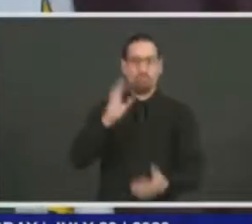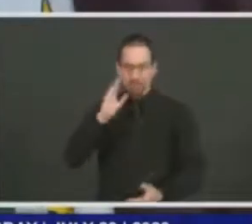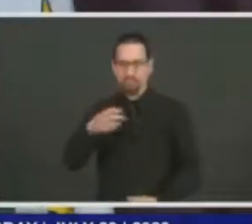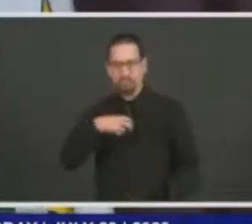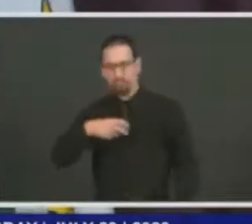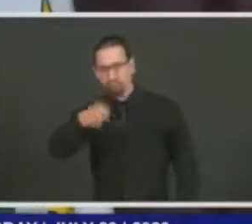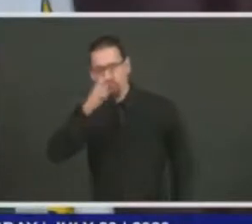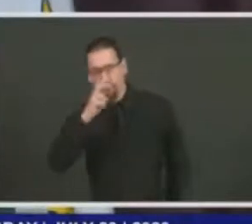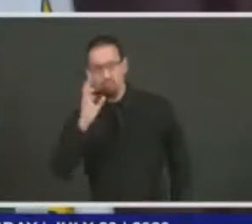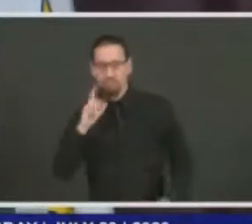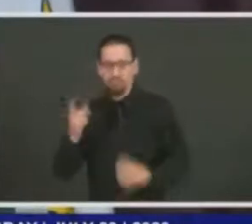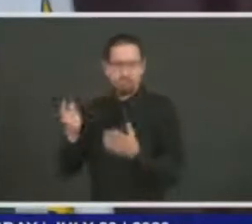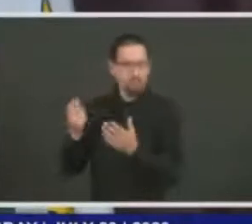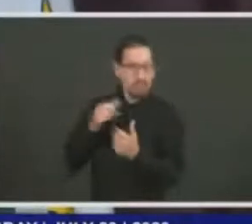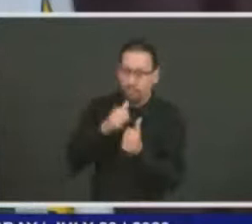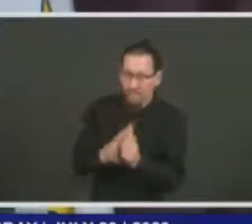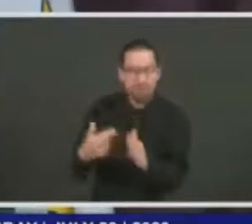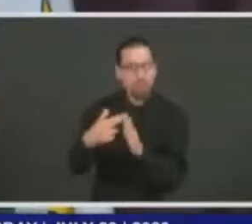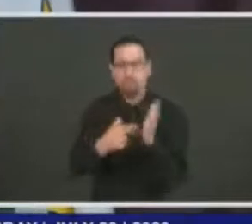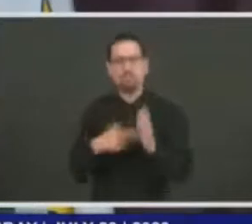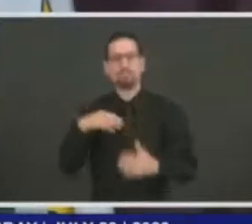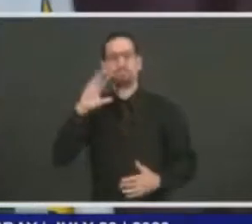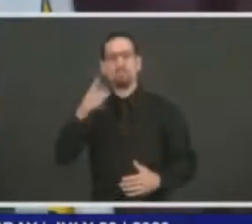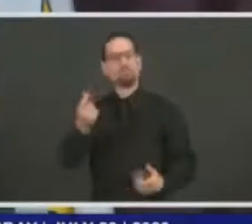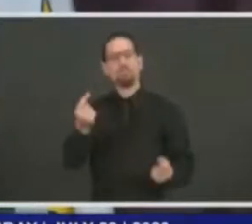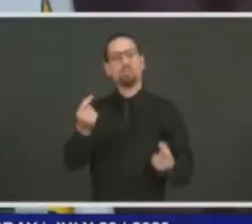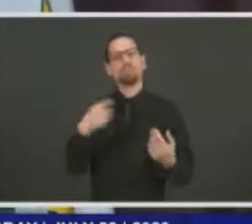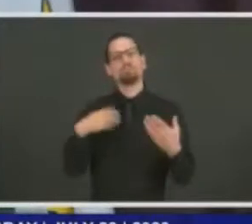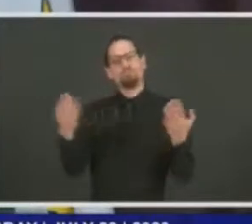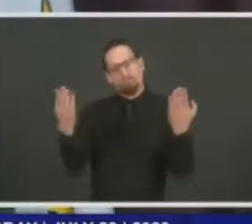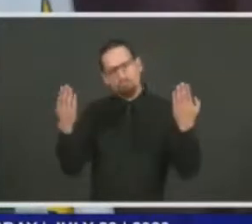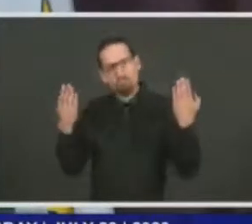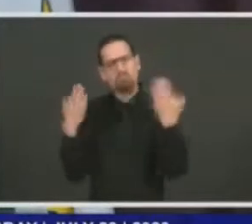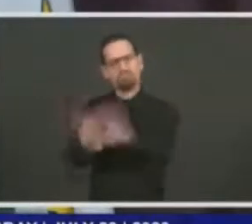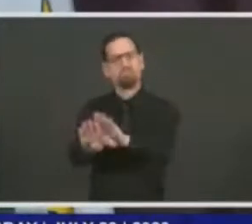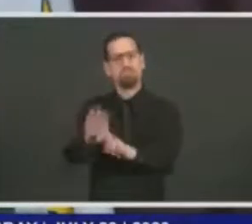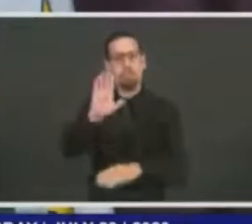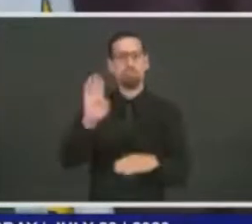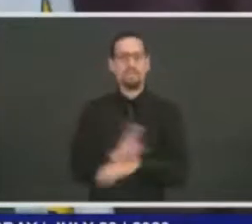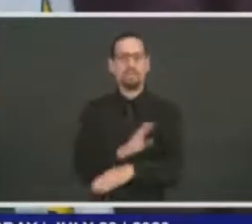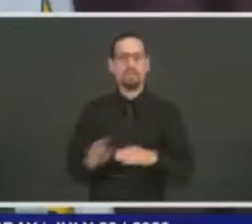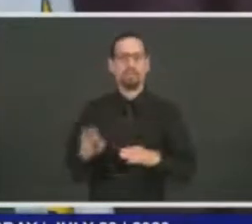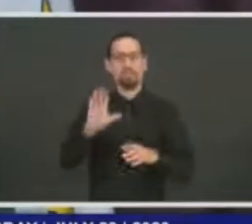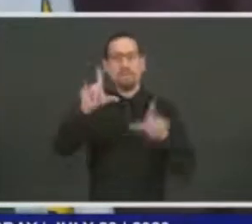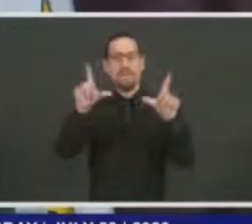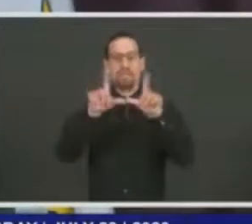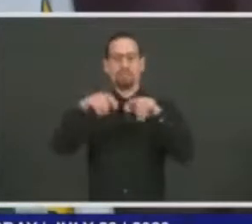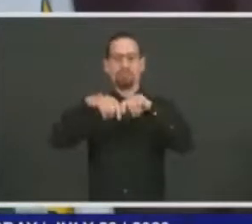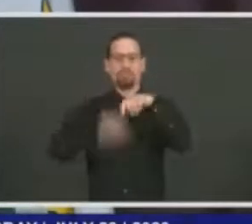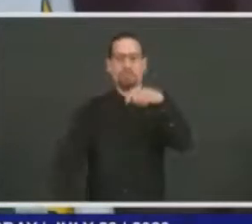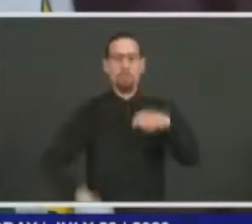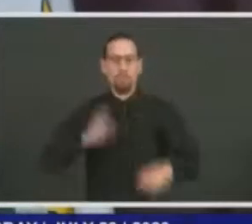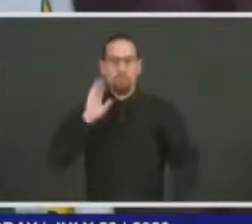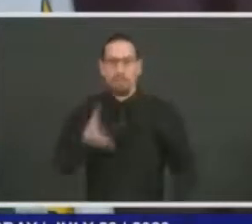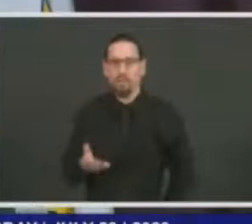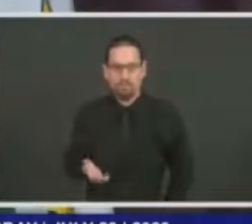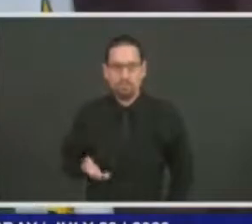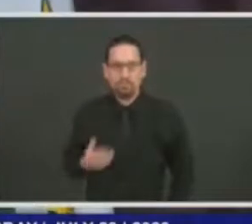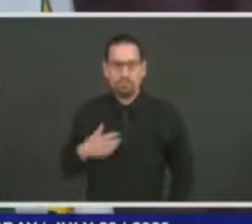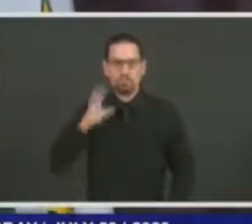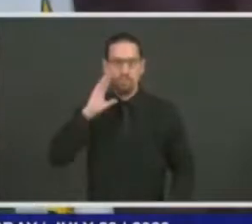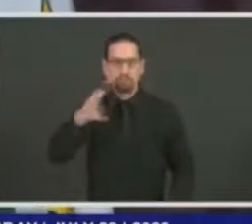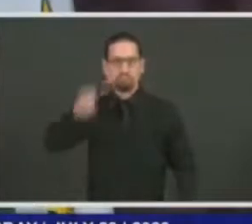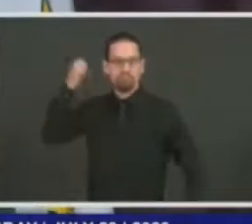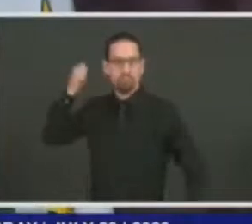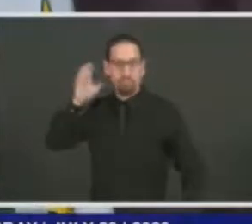we're going to shut you down. Period. We have to. We're going to work with you so you can safely reopen,